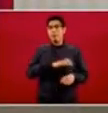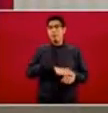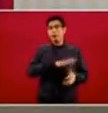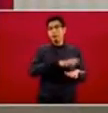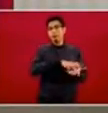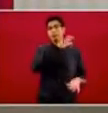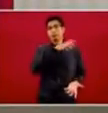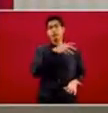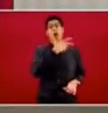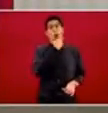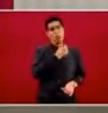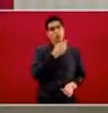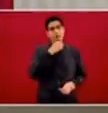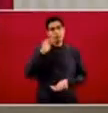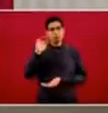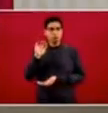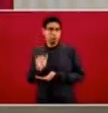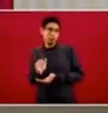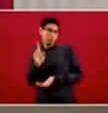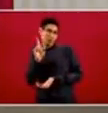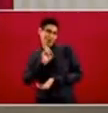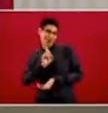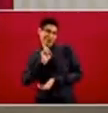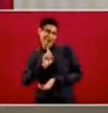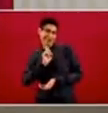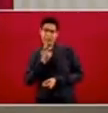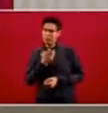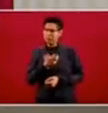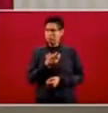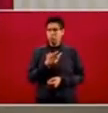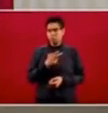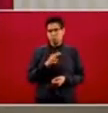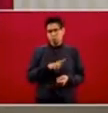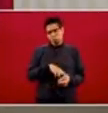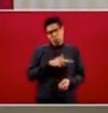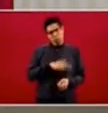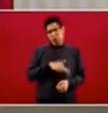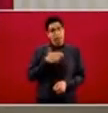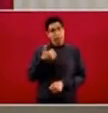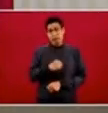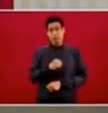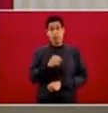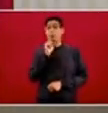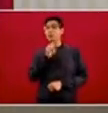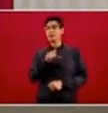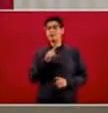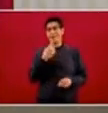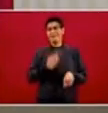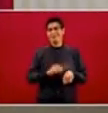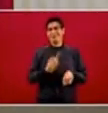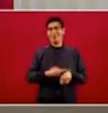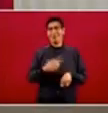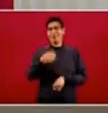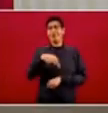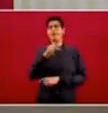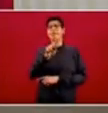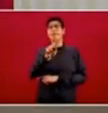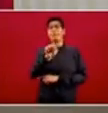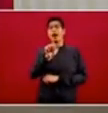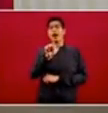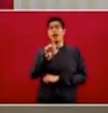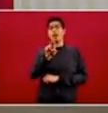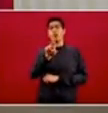happen in males and 1/3 in women, and this is a very systemic pattern. The same thing happens for